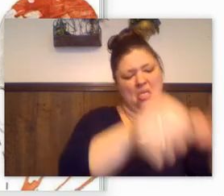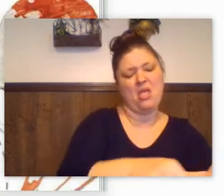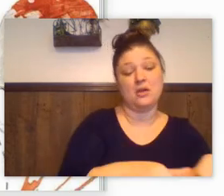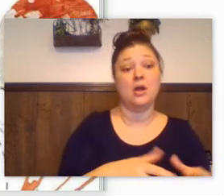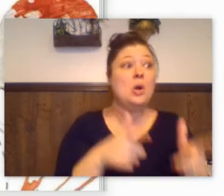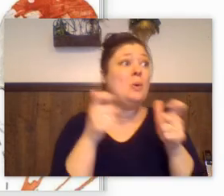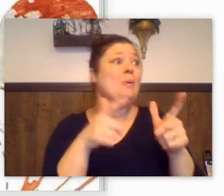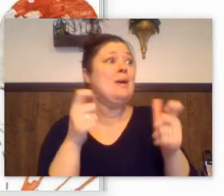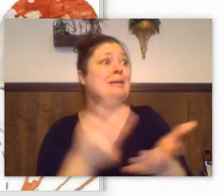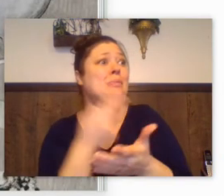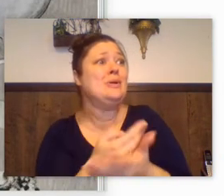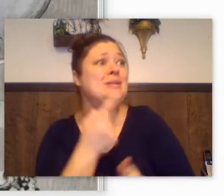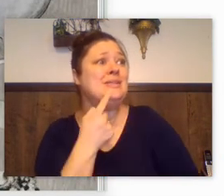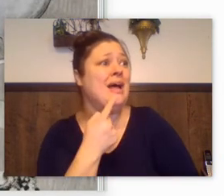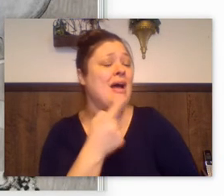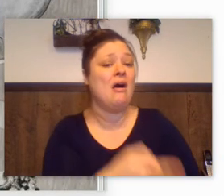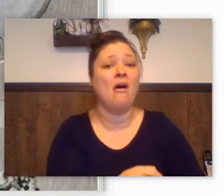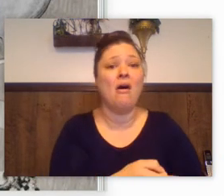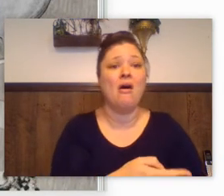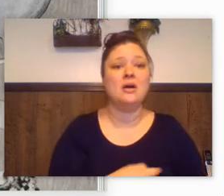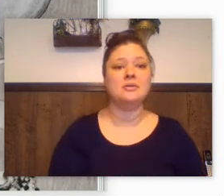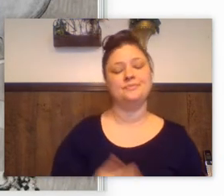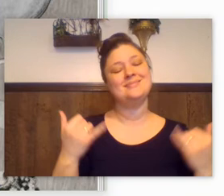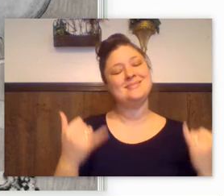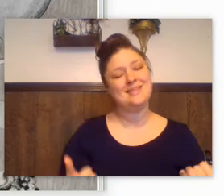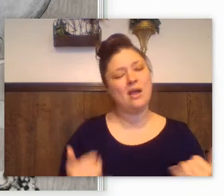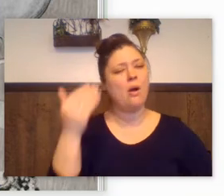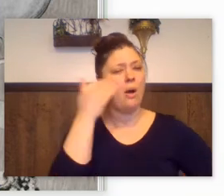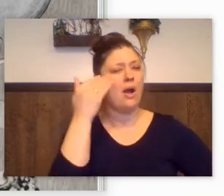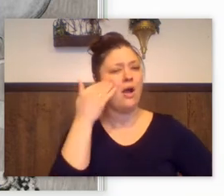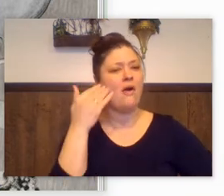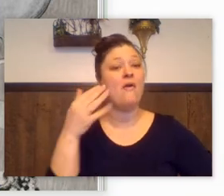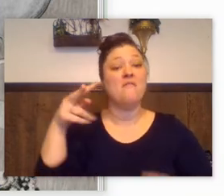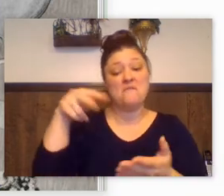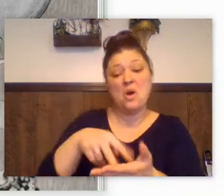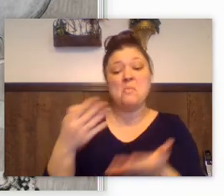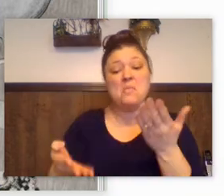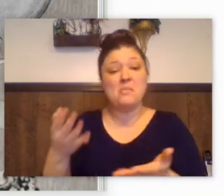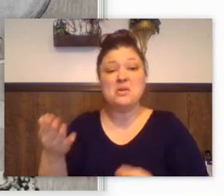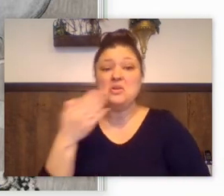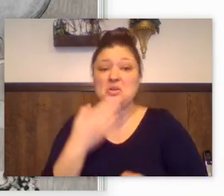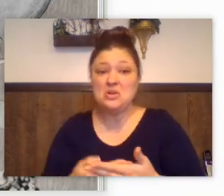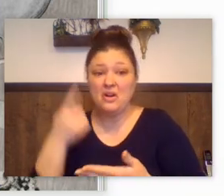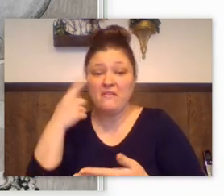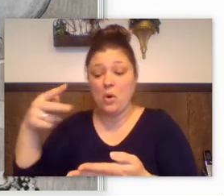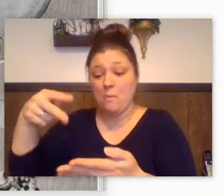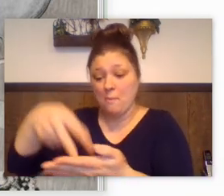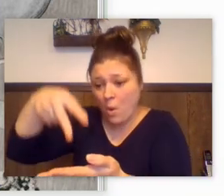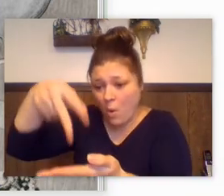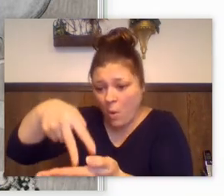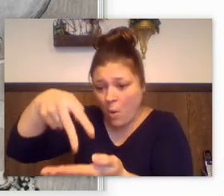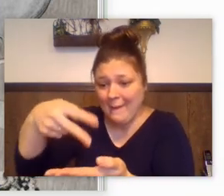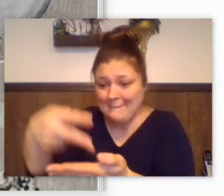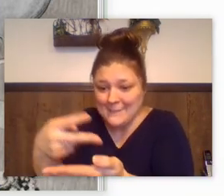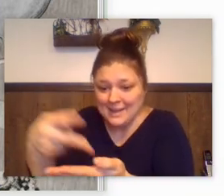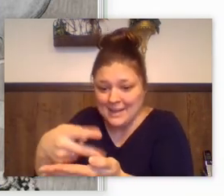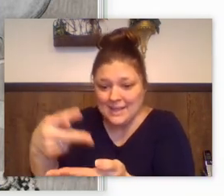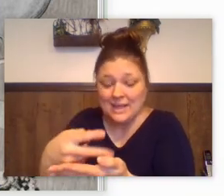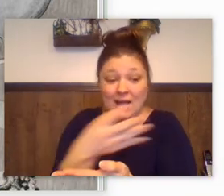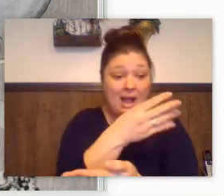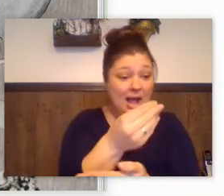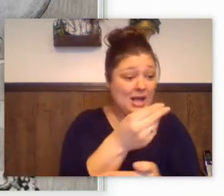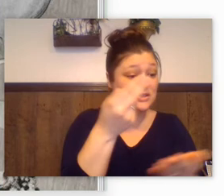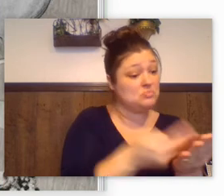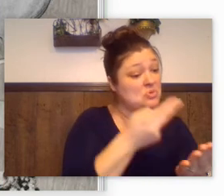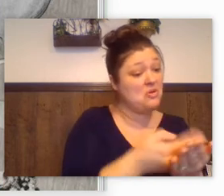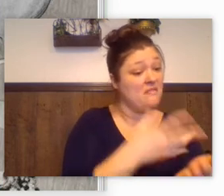said the spoons. Now, a fork may be good for poking and picking, and a spoon may be